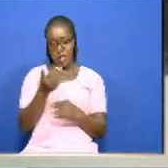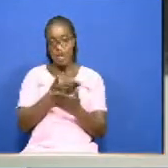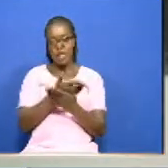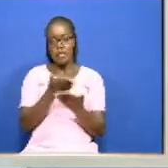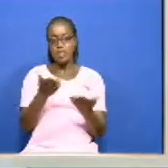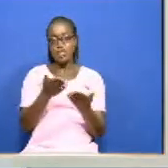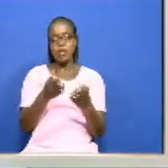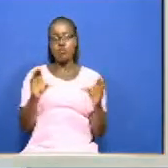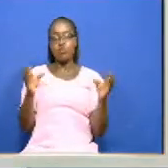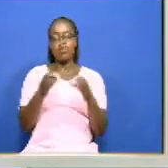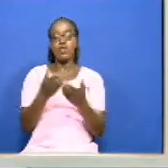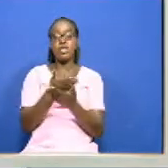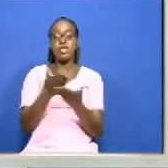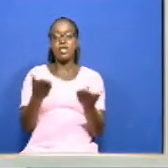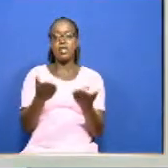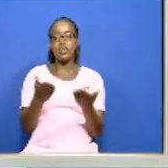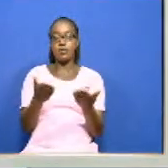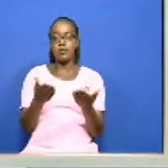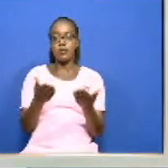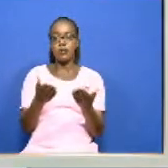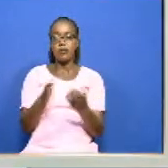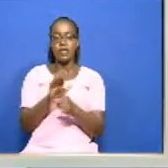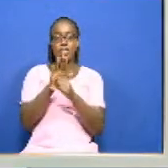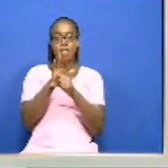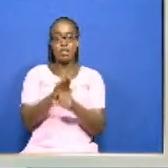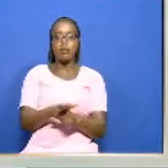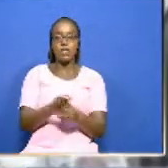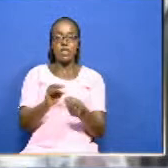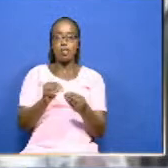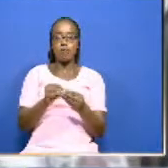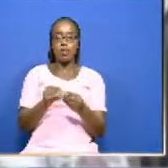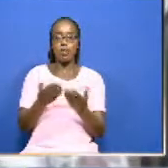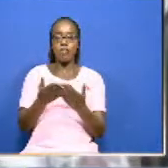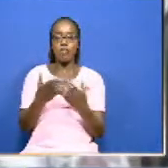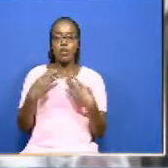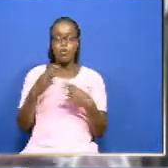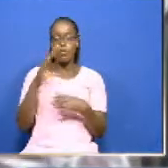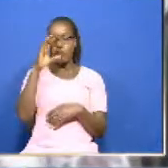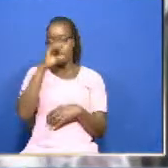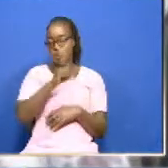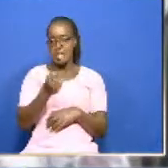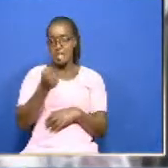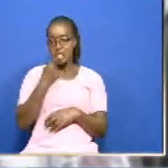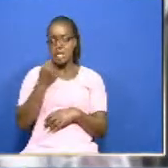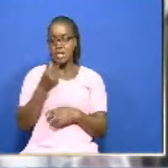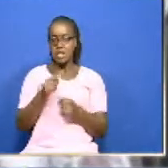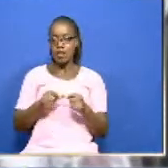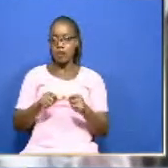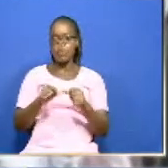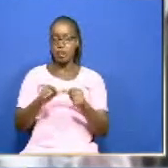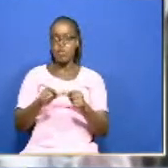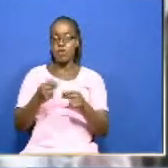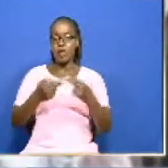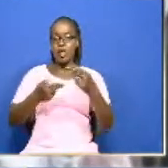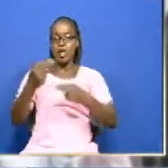the community. He noted that stigma and the number of defaulters were on the rise, with the country reporting